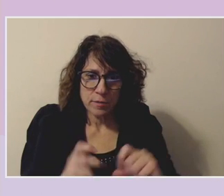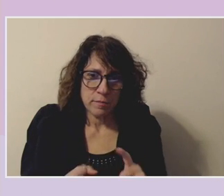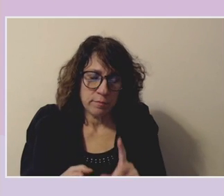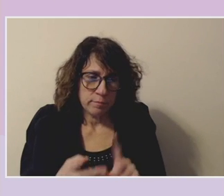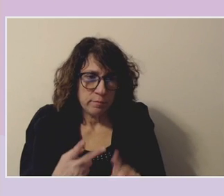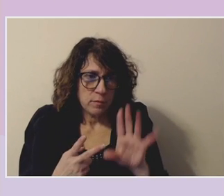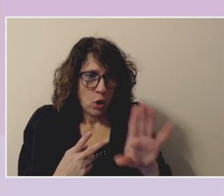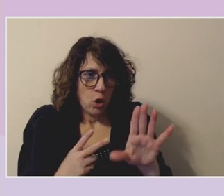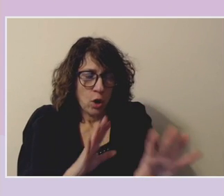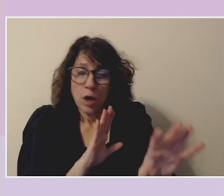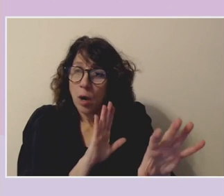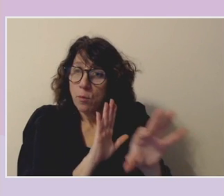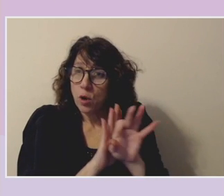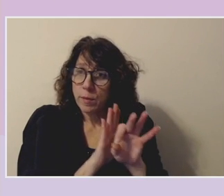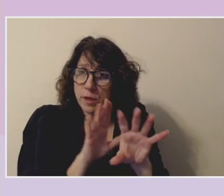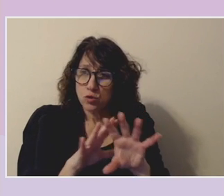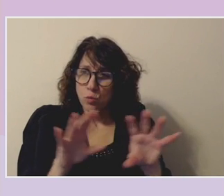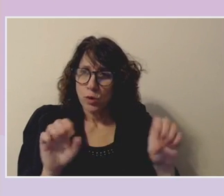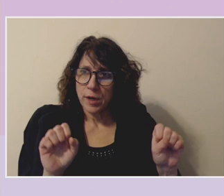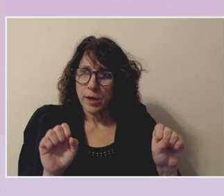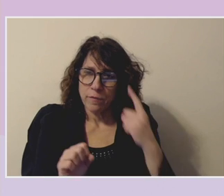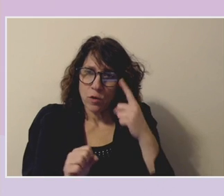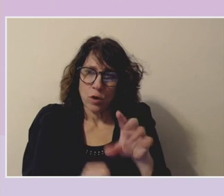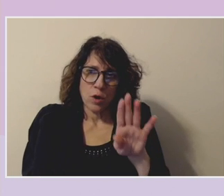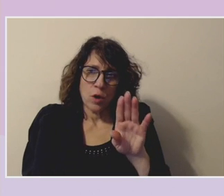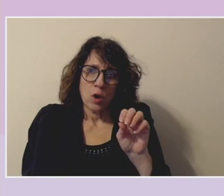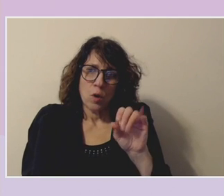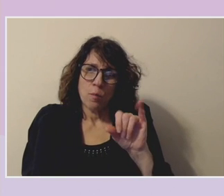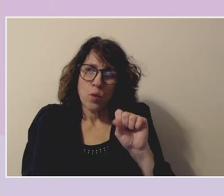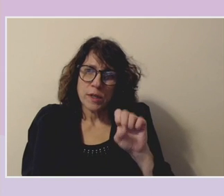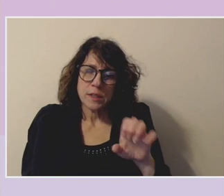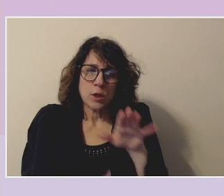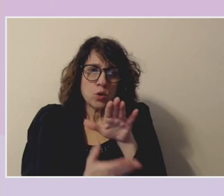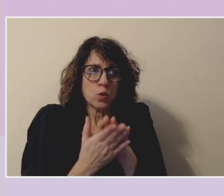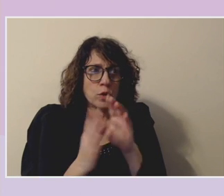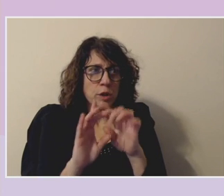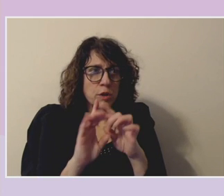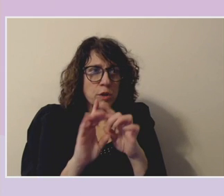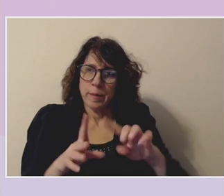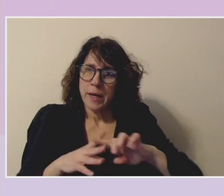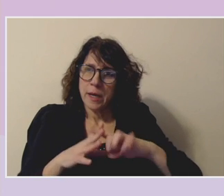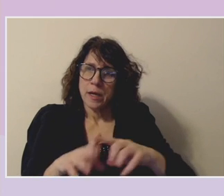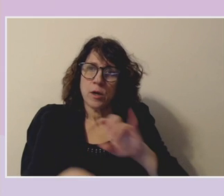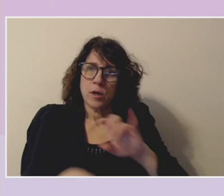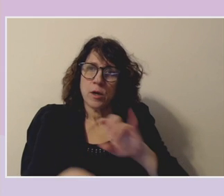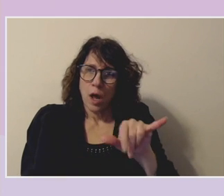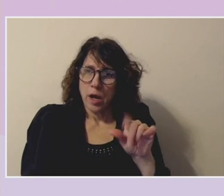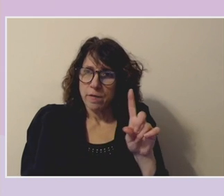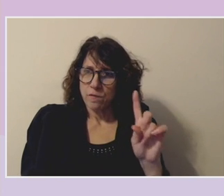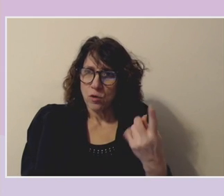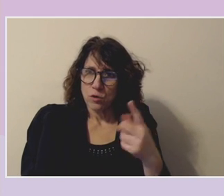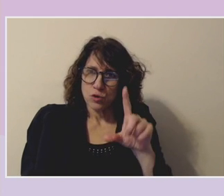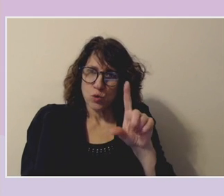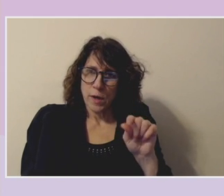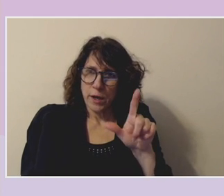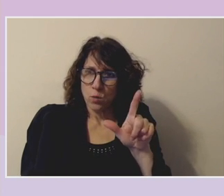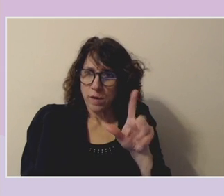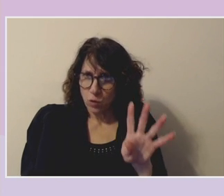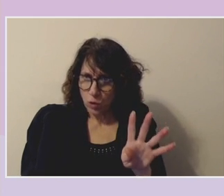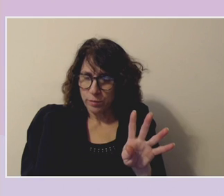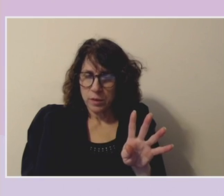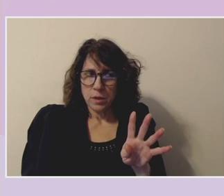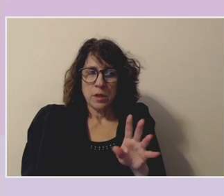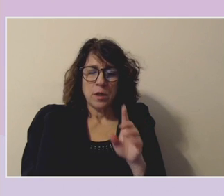appointment as superintendent of the Boise School District takes effect beginning July 1, 2024.